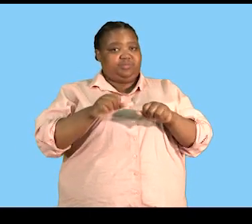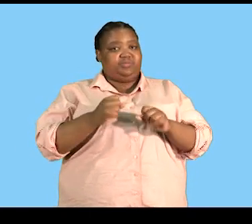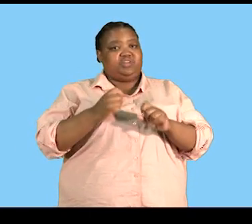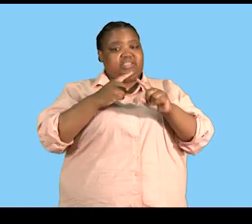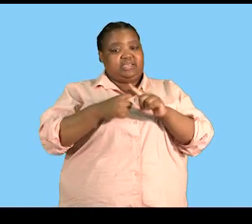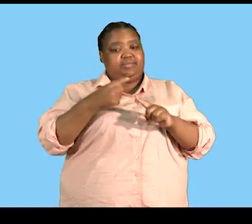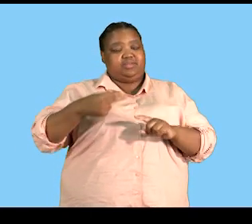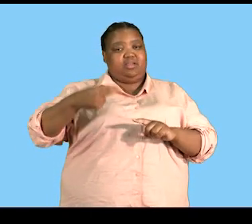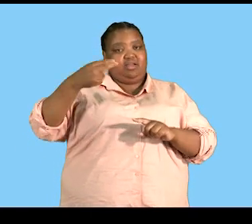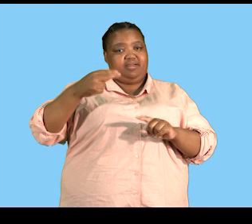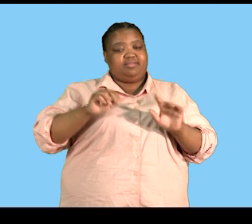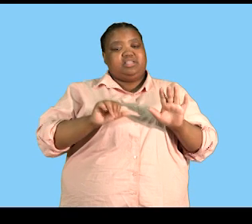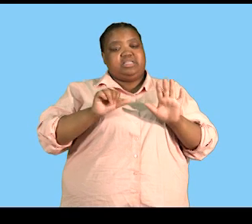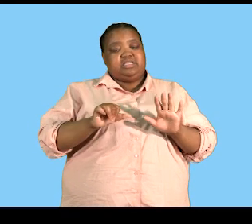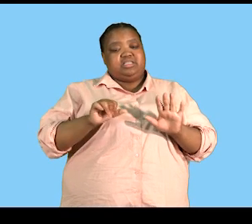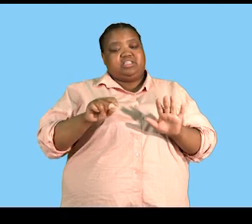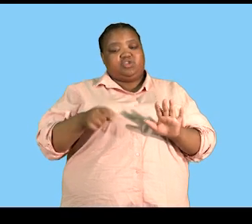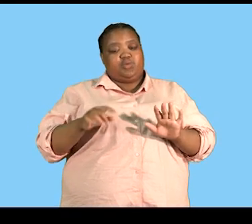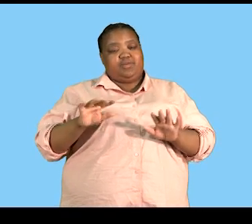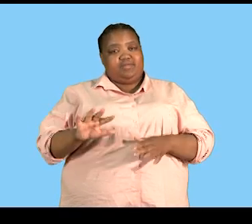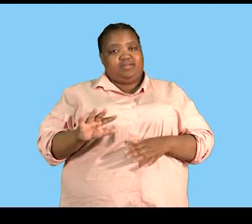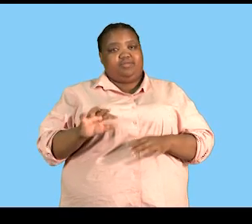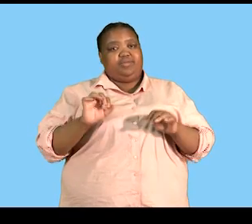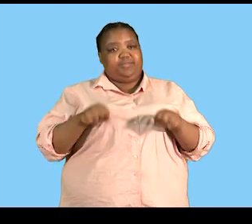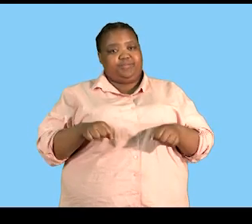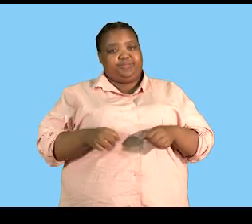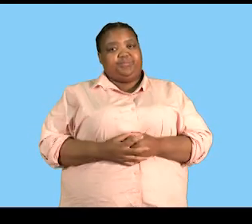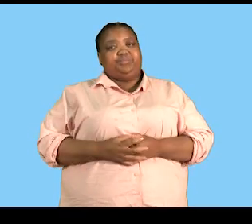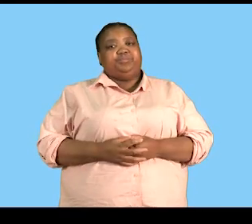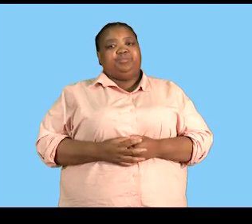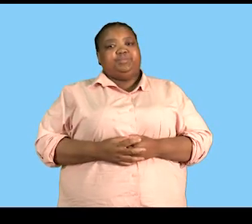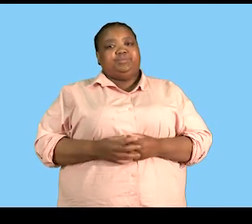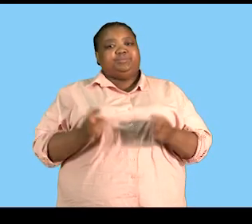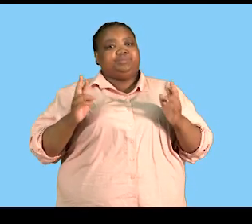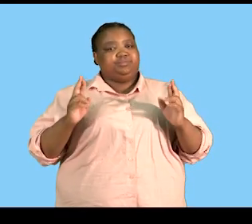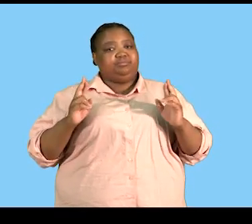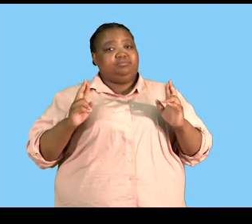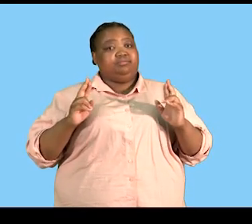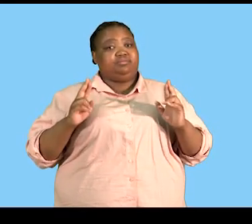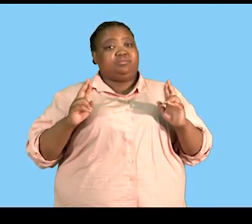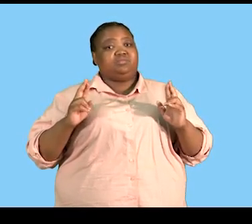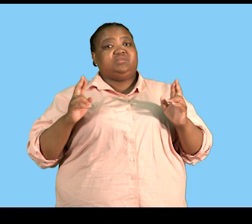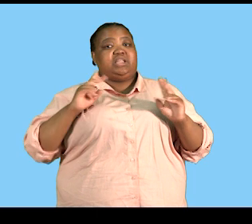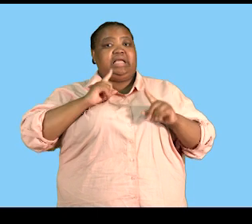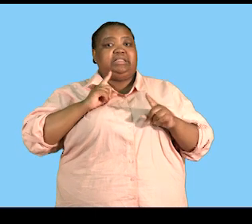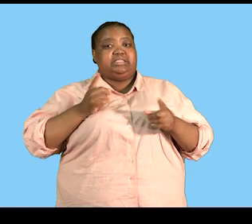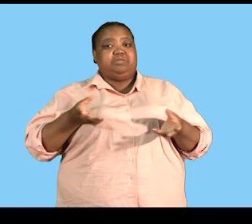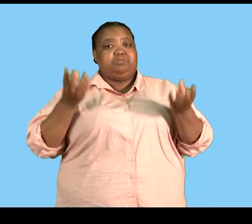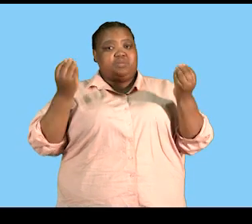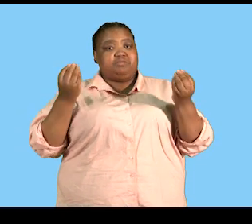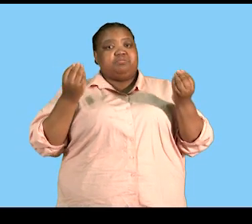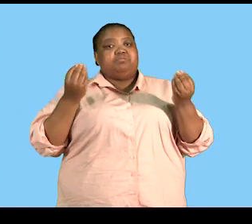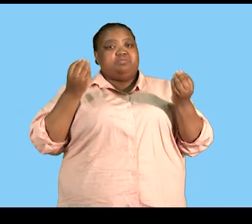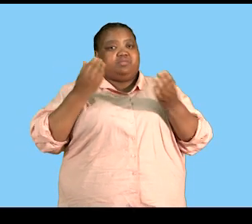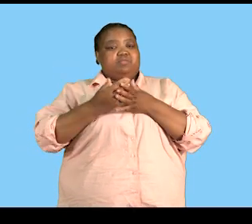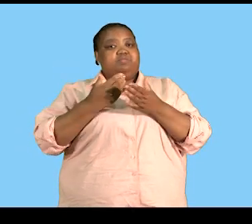converted, times the height of 6,5, and then hopefully you will get